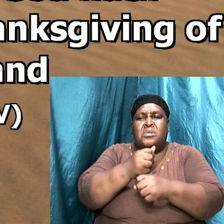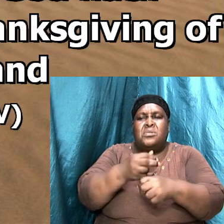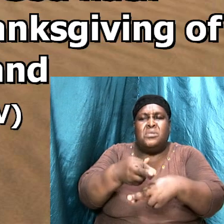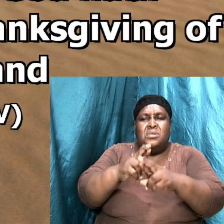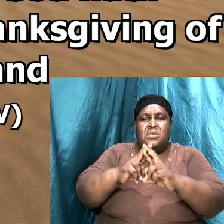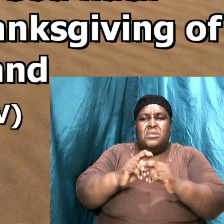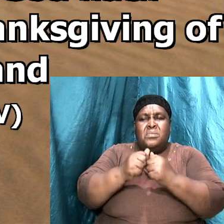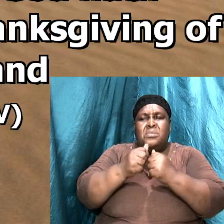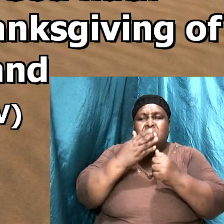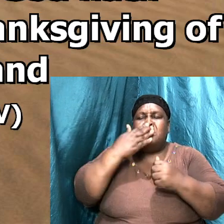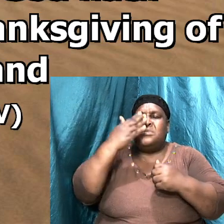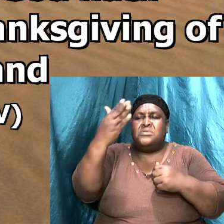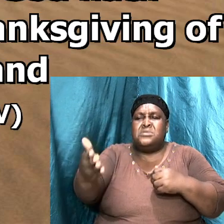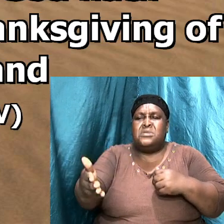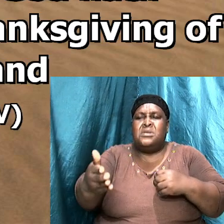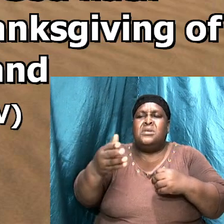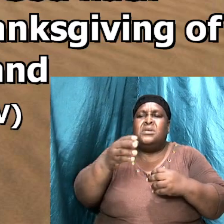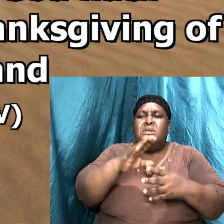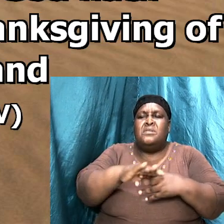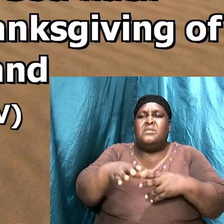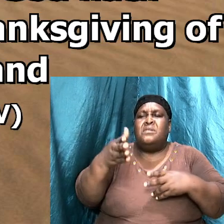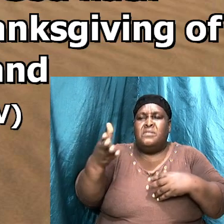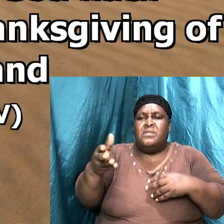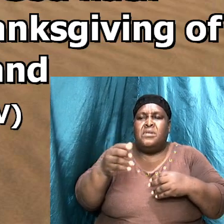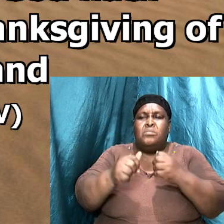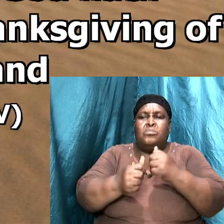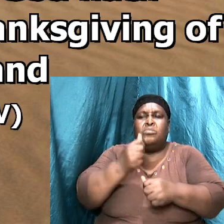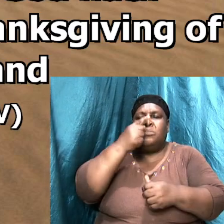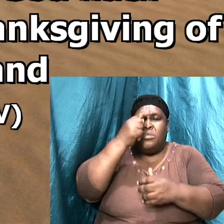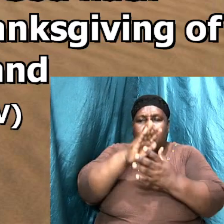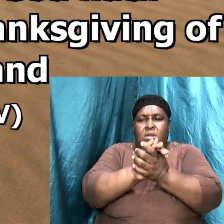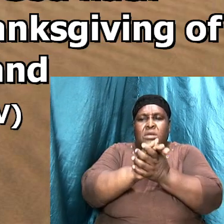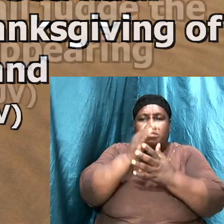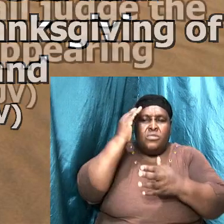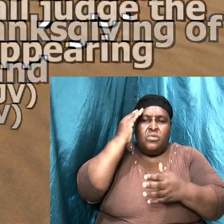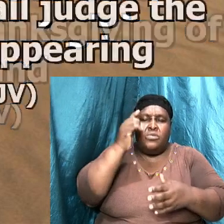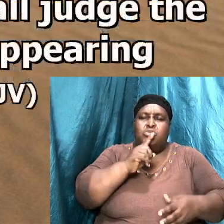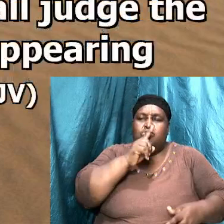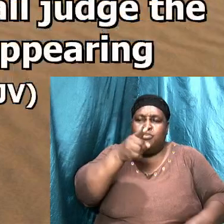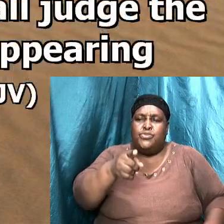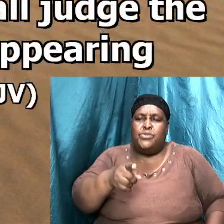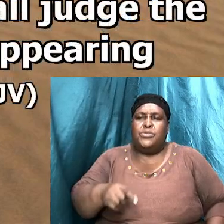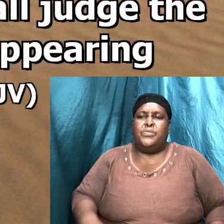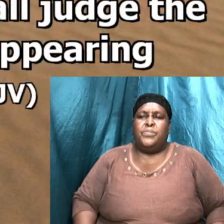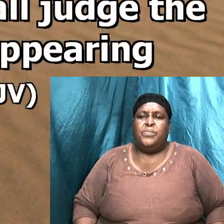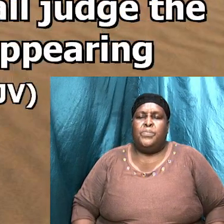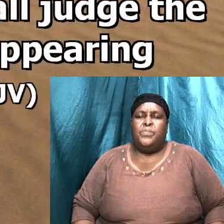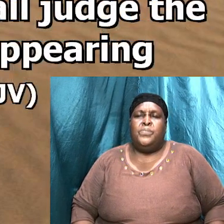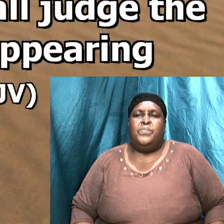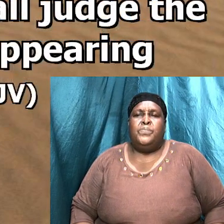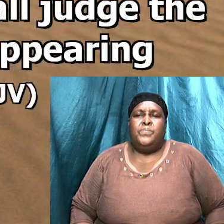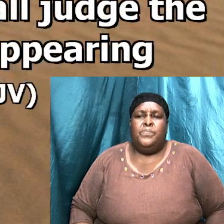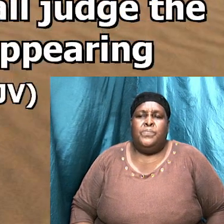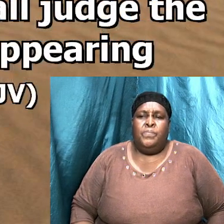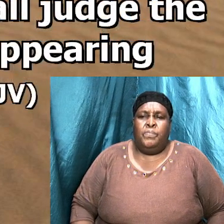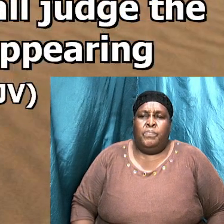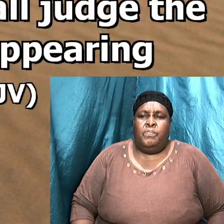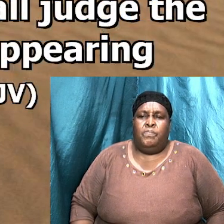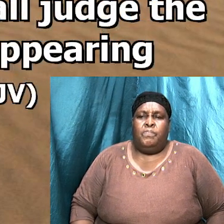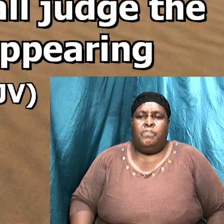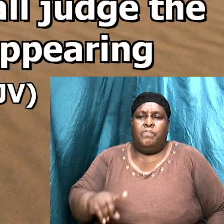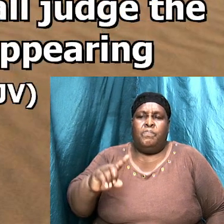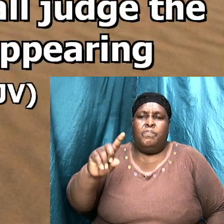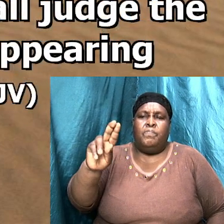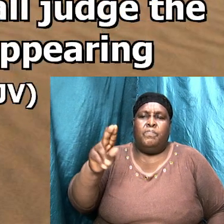received with thanksgiving of them which believe and know the truth. Then let's go to 2 Timothy 4,